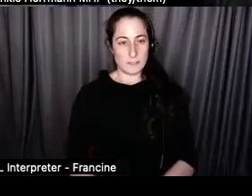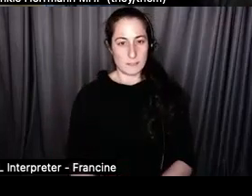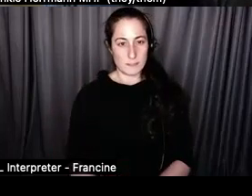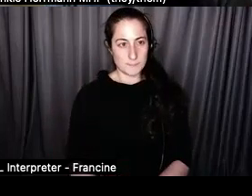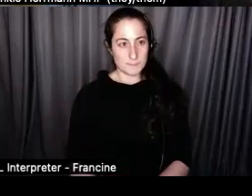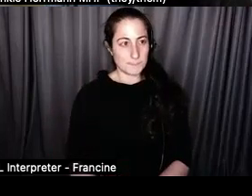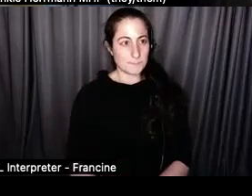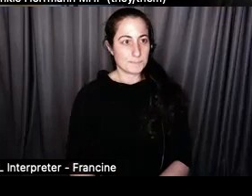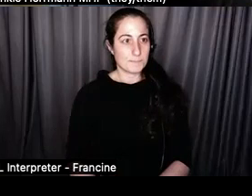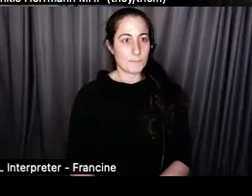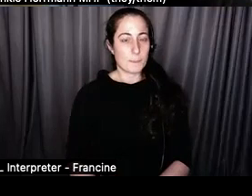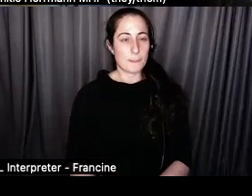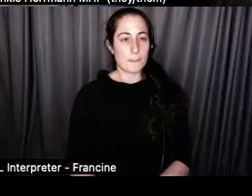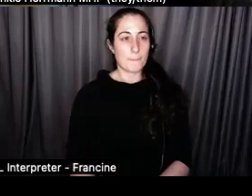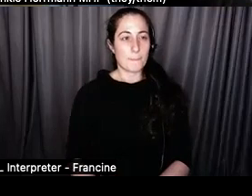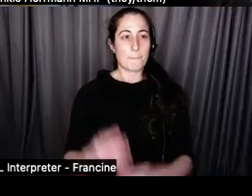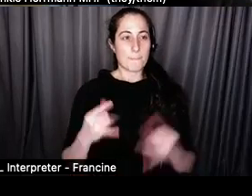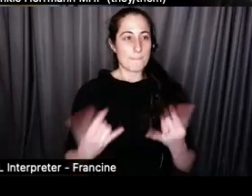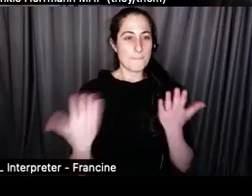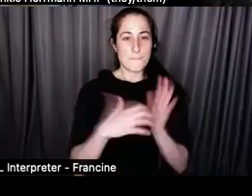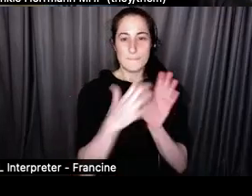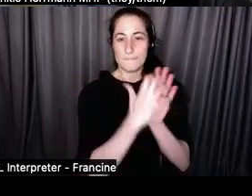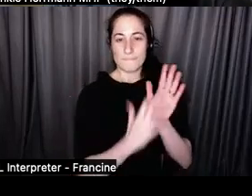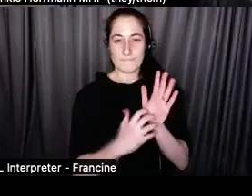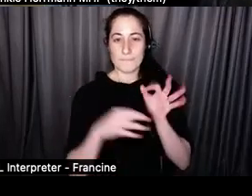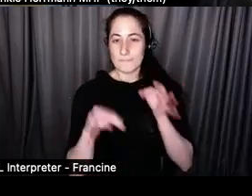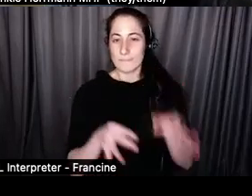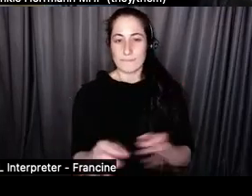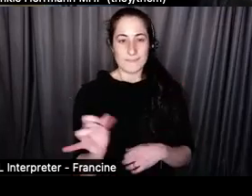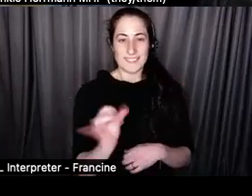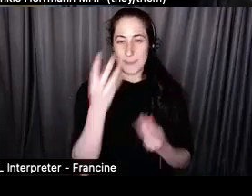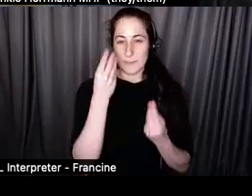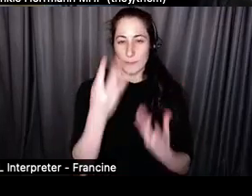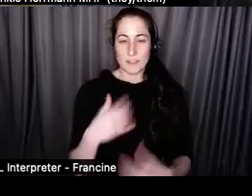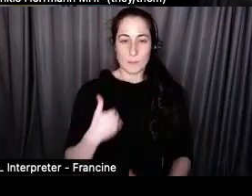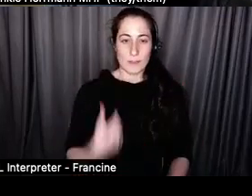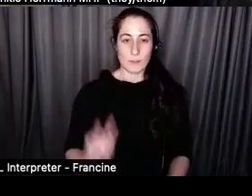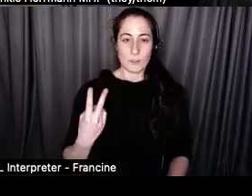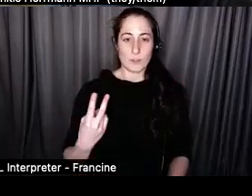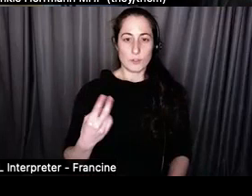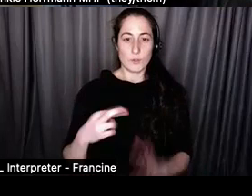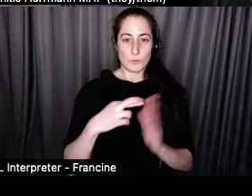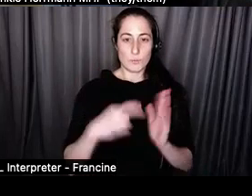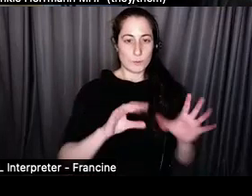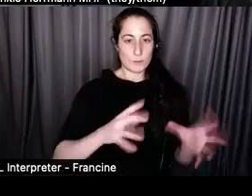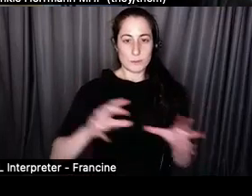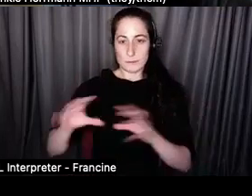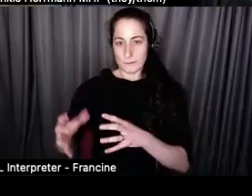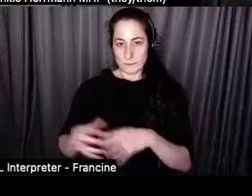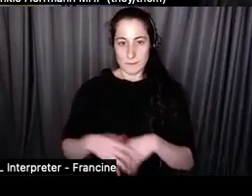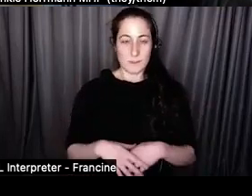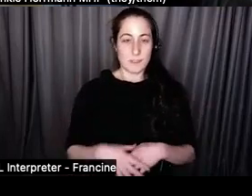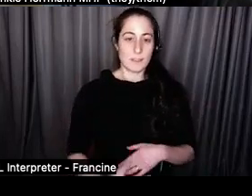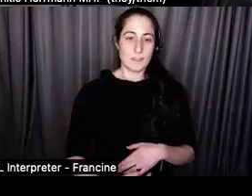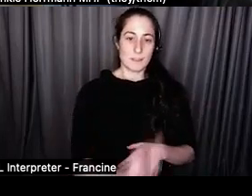So saying that all again, but just in a kind of a written format, there's two sets of rules for different populations. There is what's called